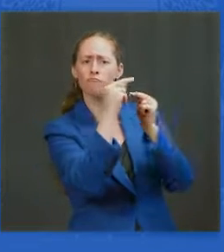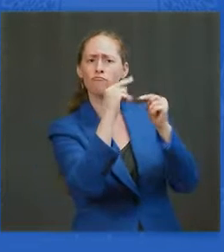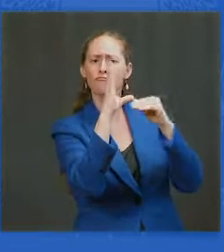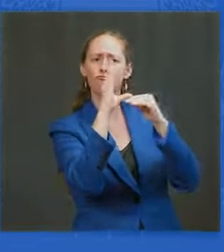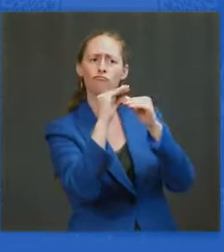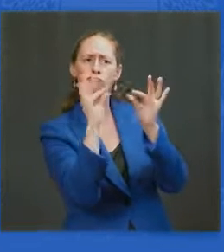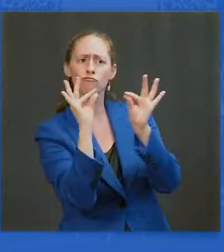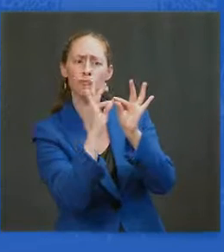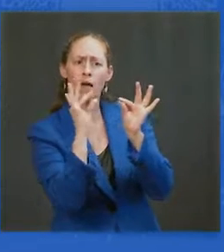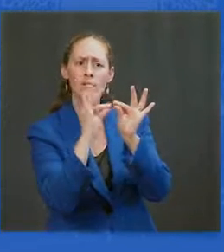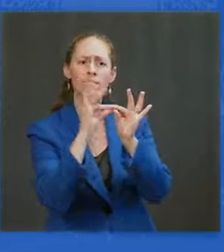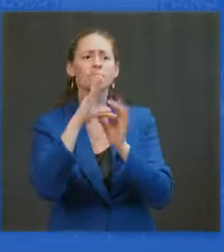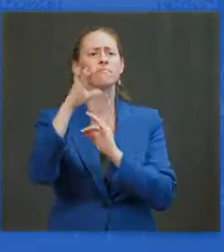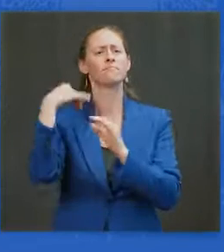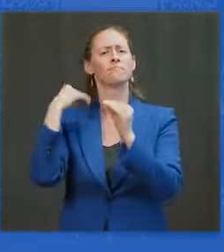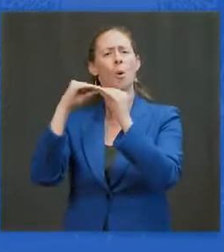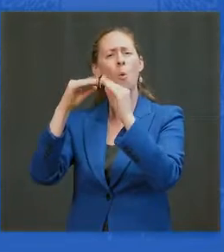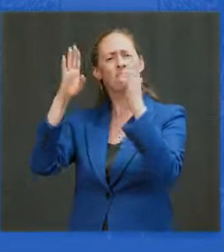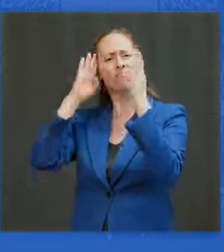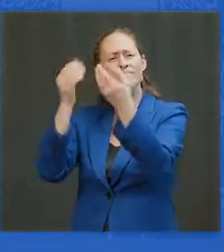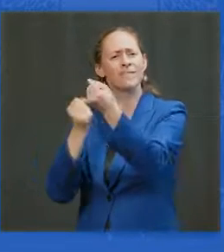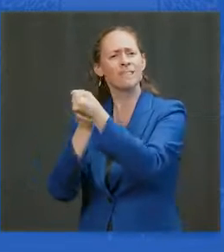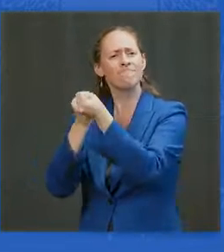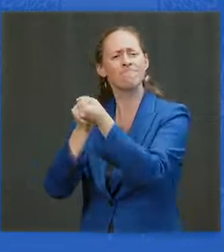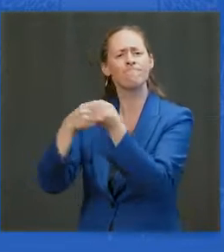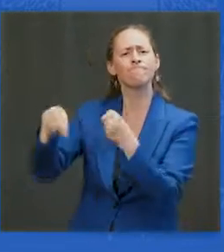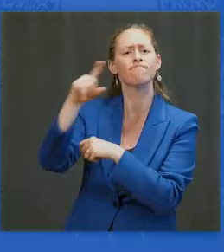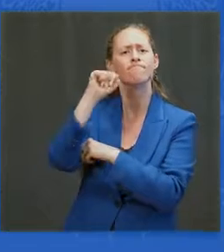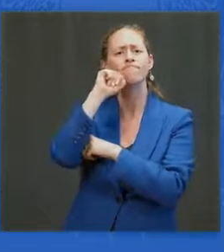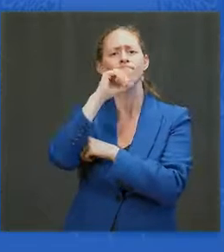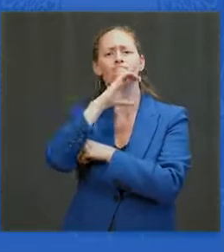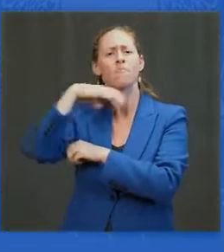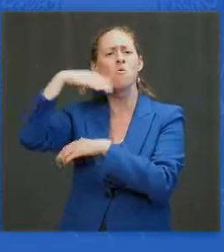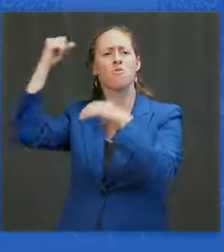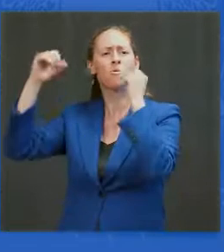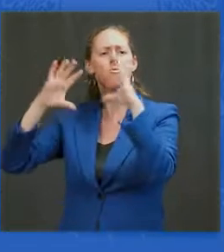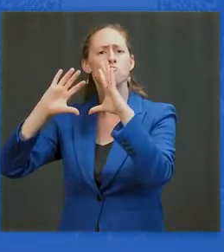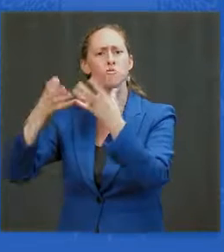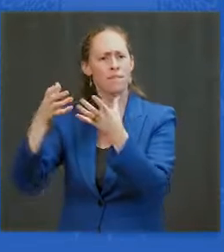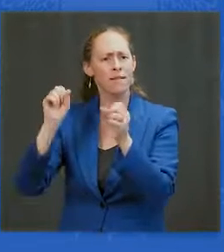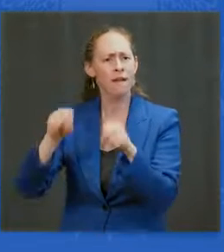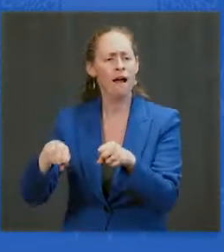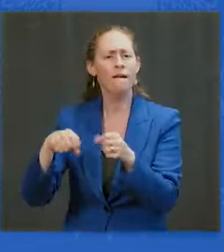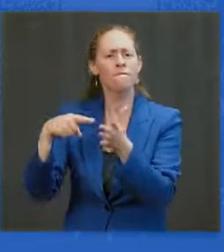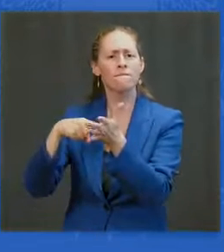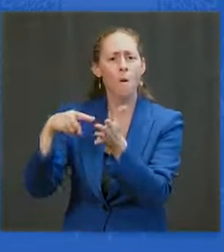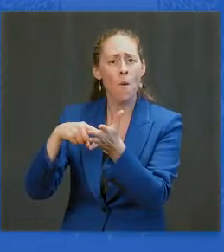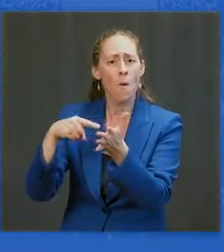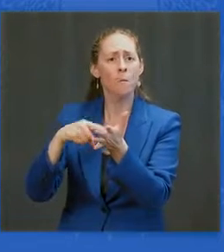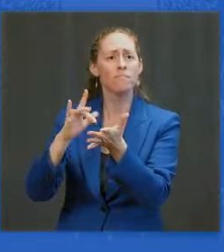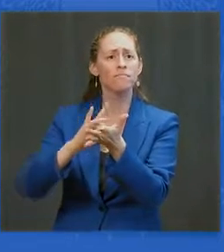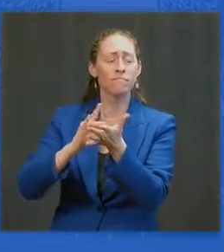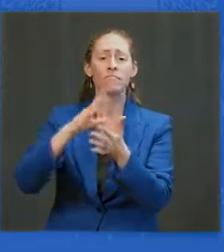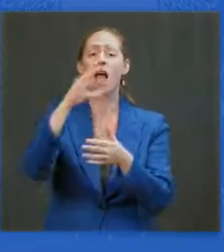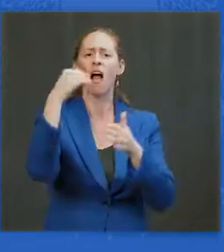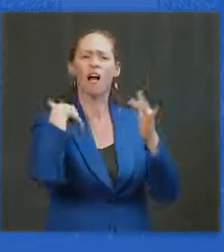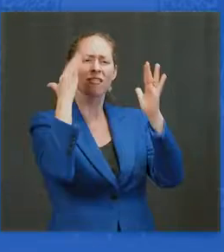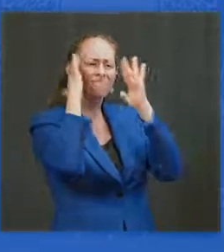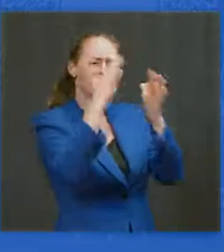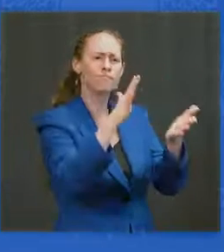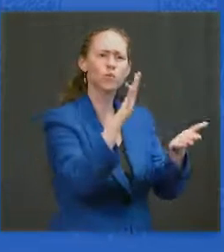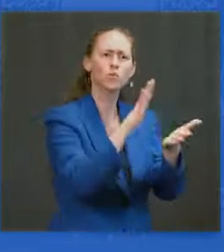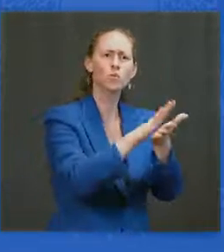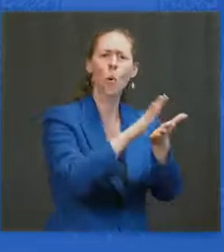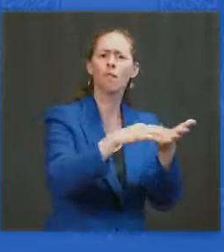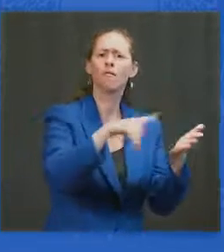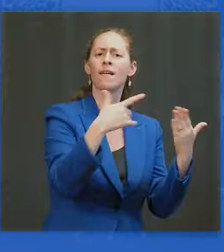free universal high-quality pre-K, and 2 years of free community college, provide clean energy tax credits, continue